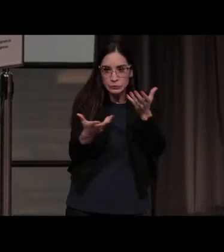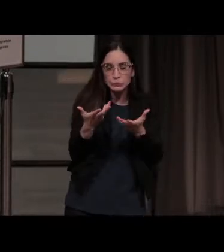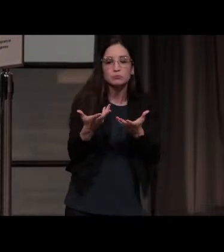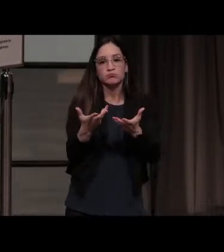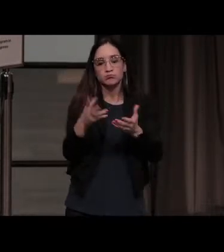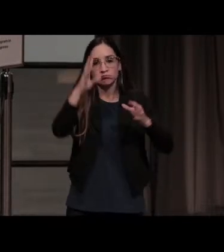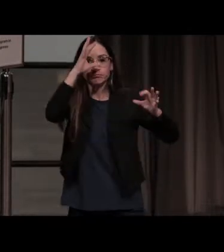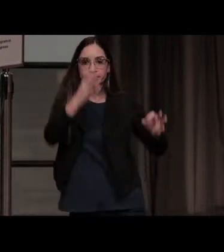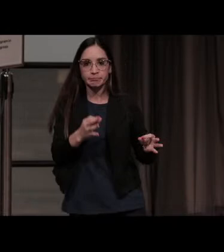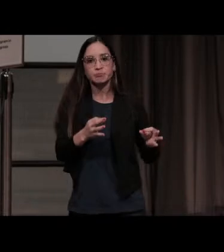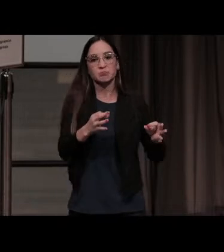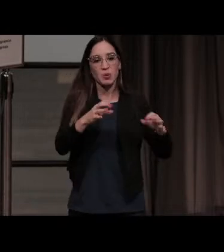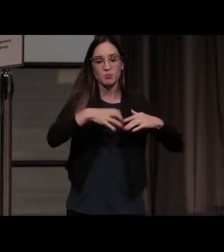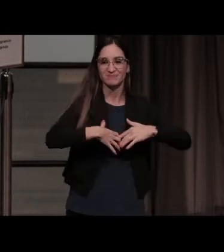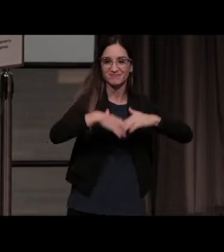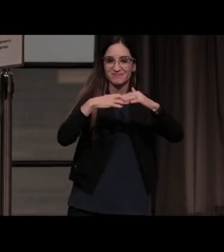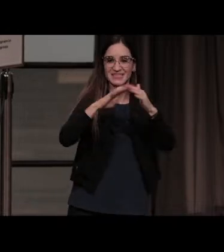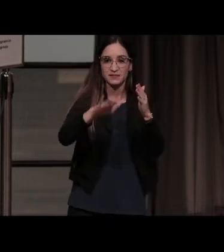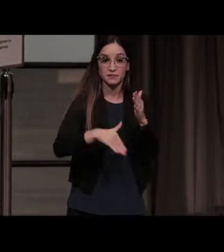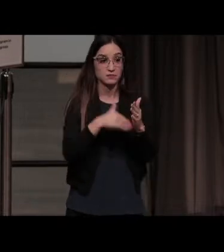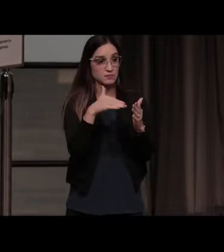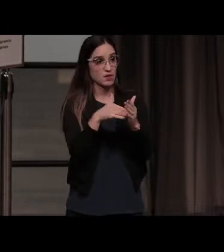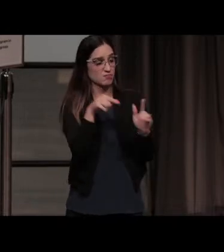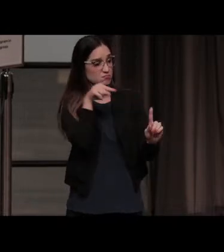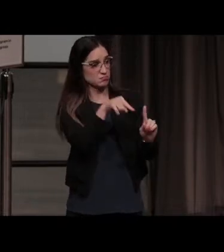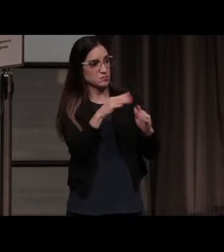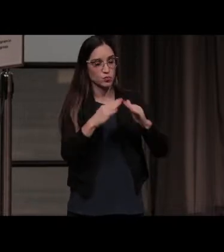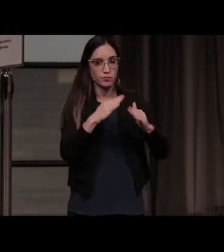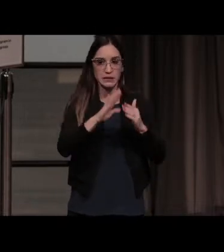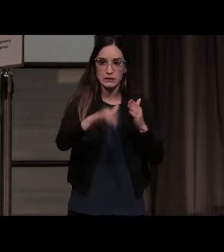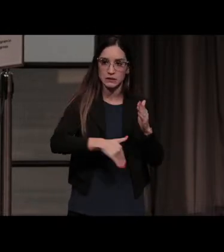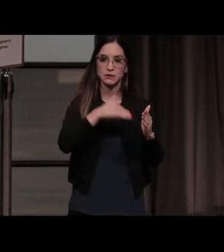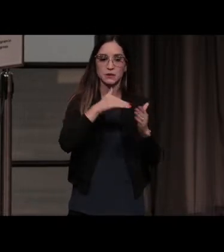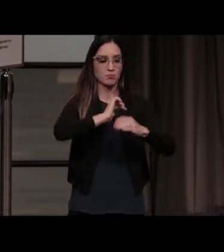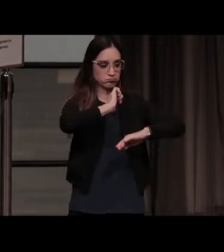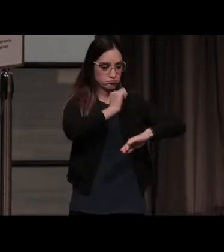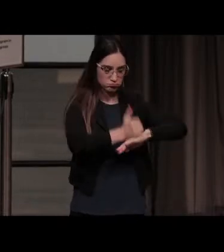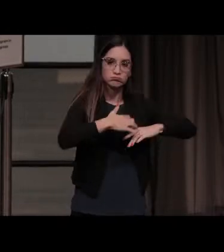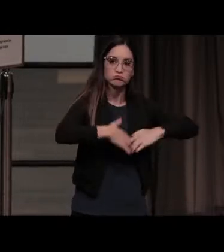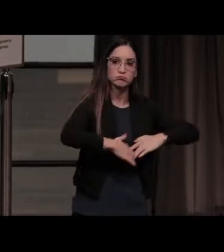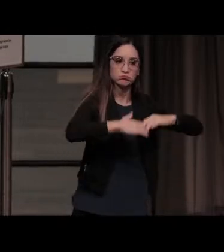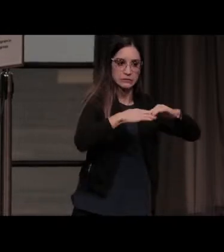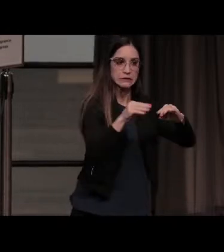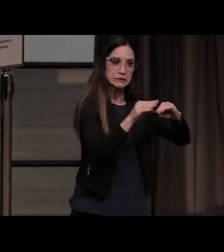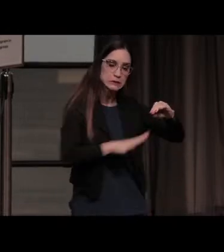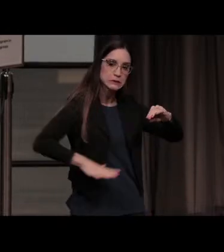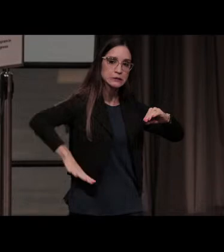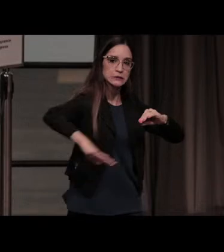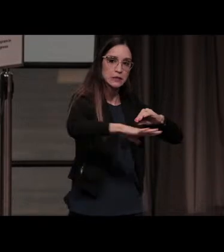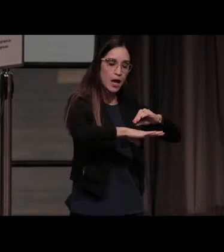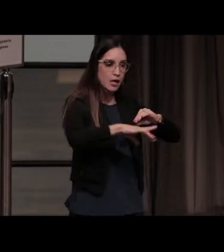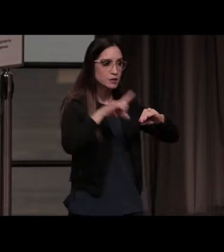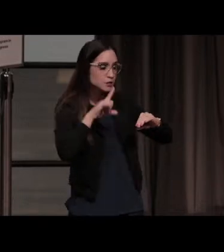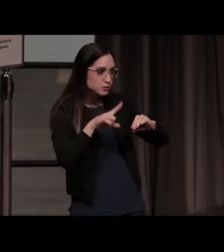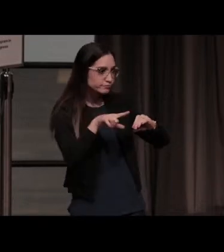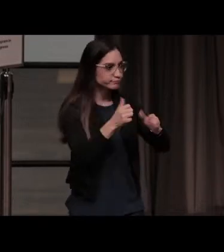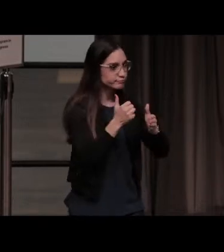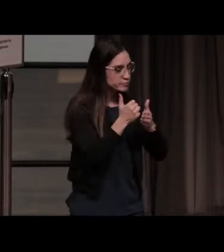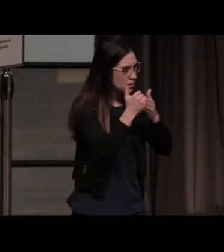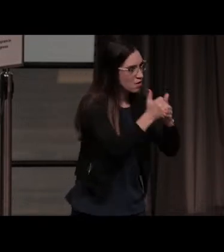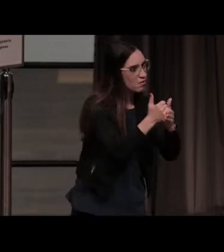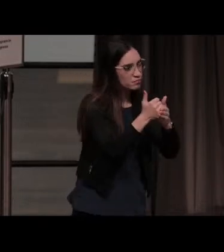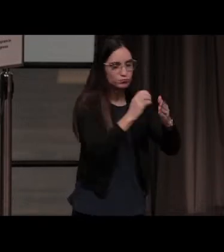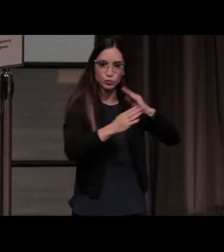Miccosukee Creativity Center, a community center on the reservation to foster the traditions of patchwork in her tribe while